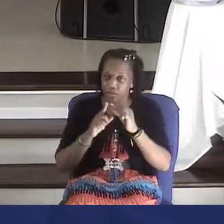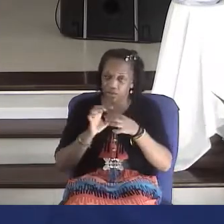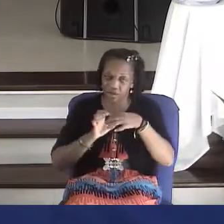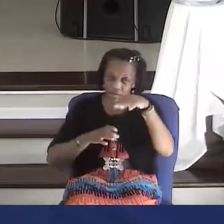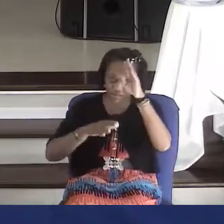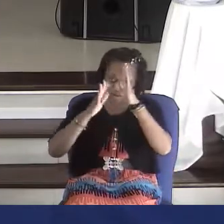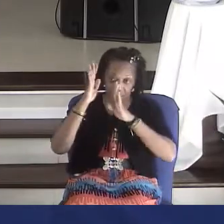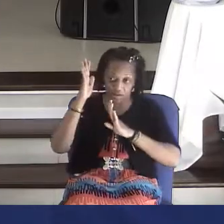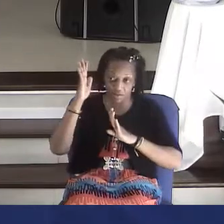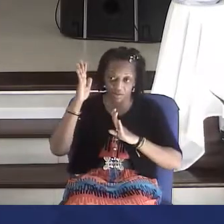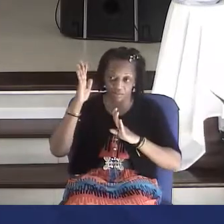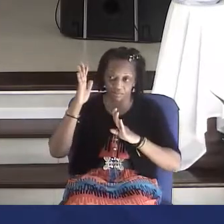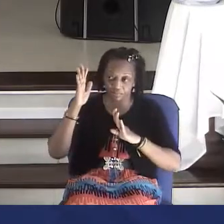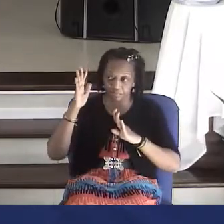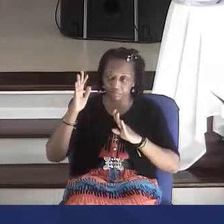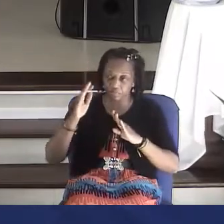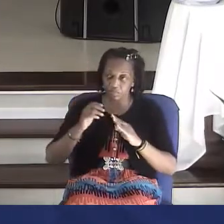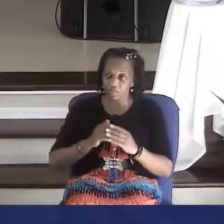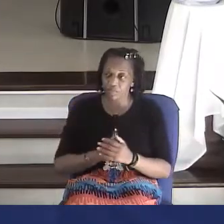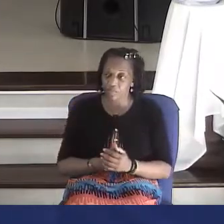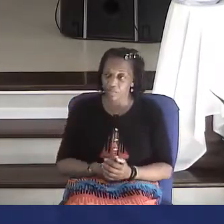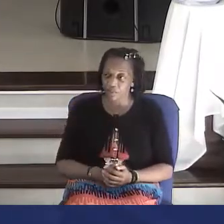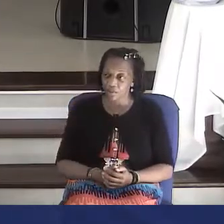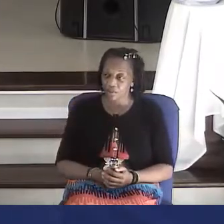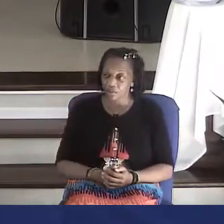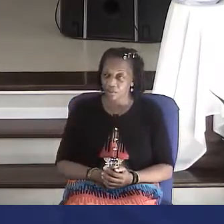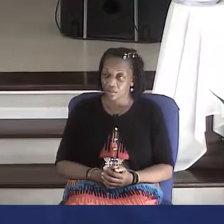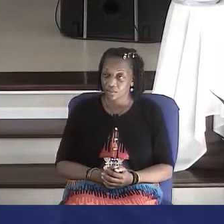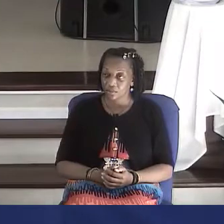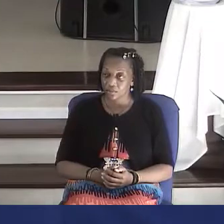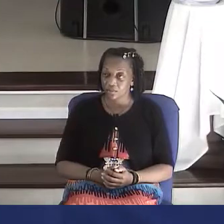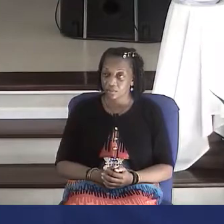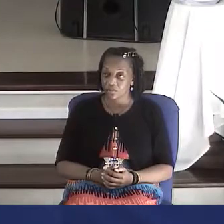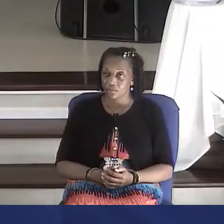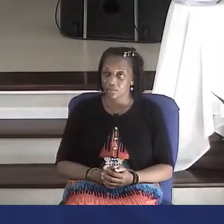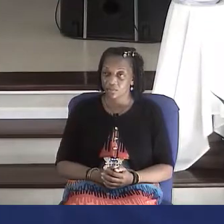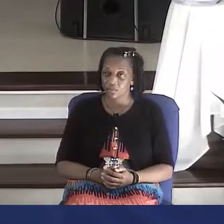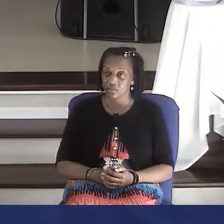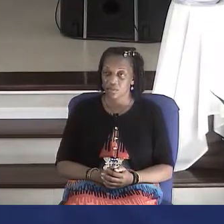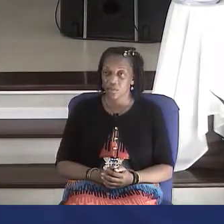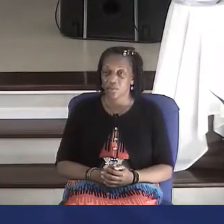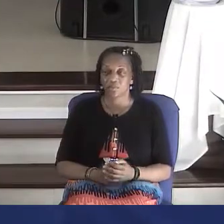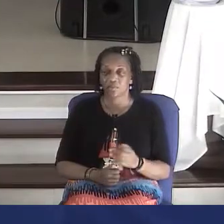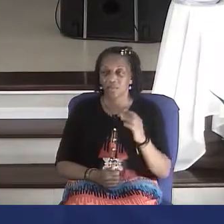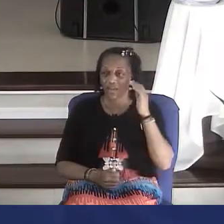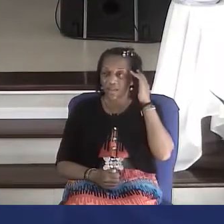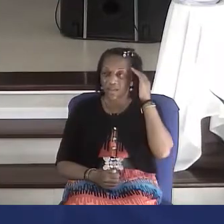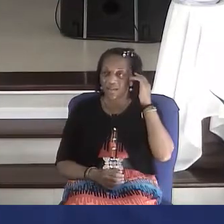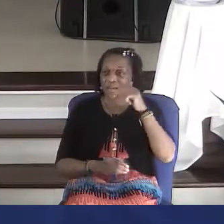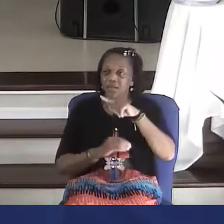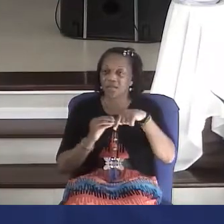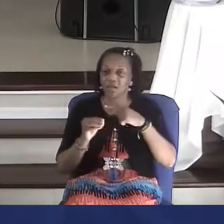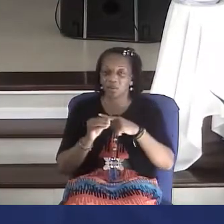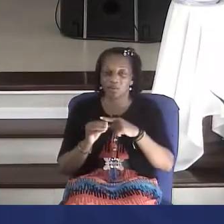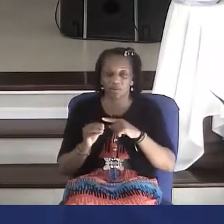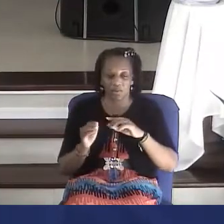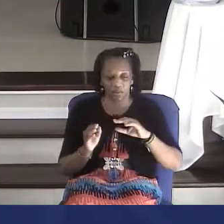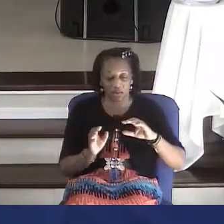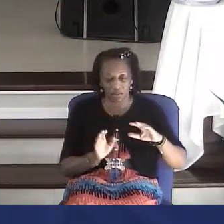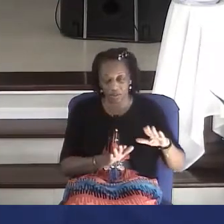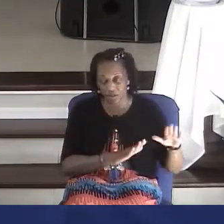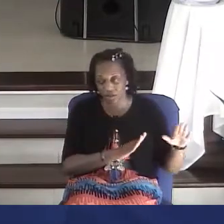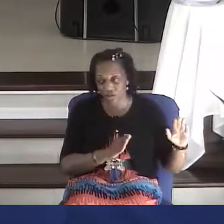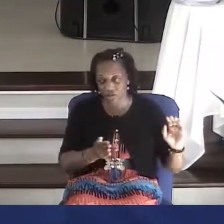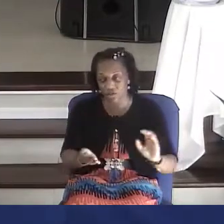And this is second Sunday. I don't remember which Sunday we would normally sing. It's probably second Sunday. But my mind